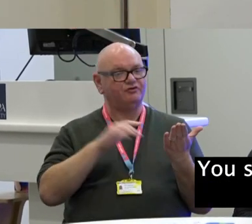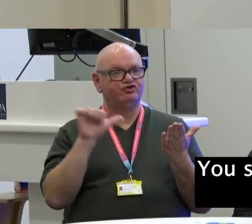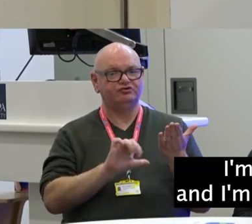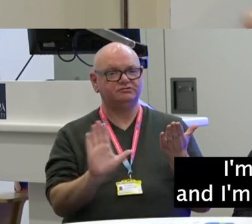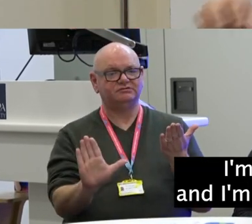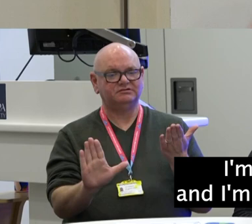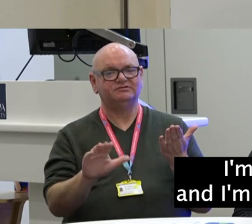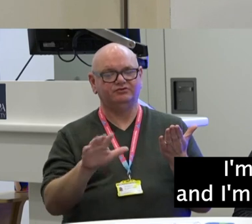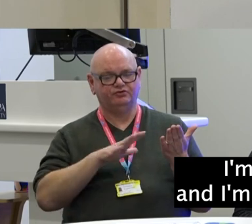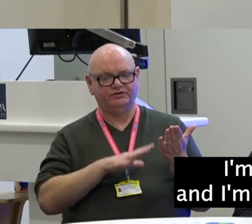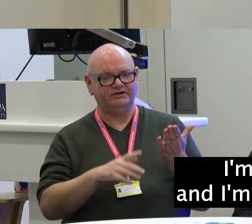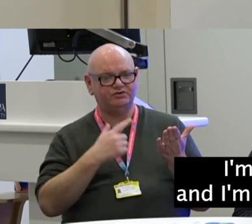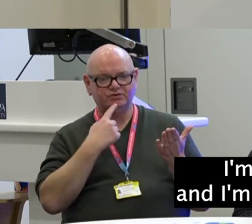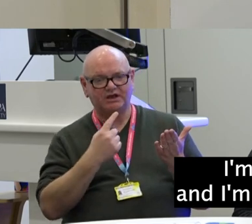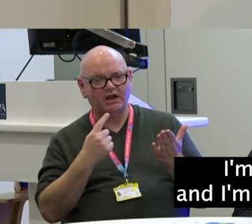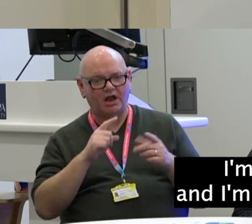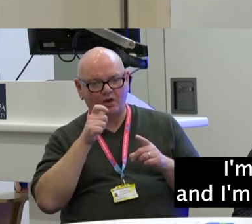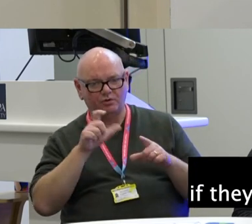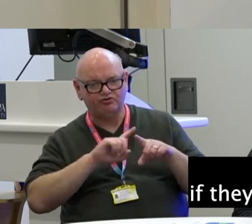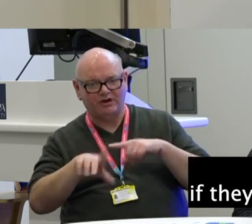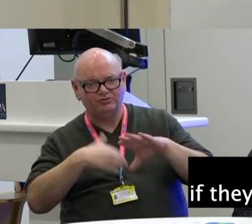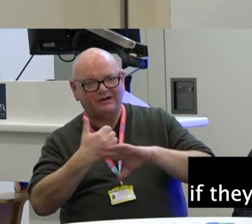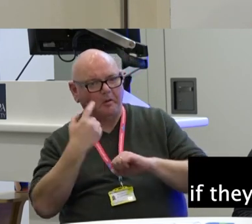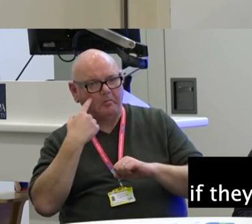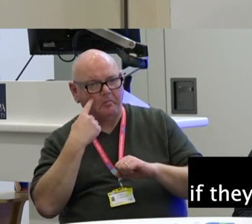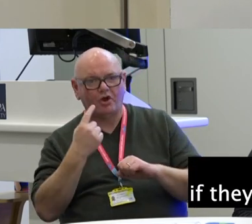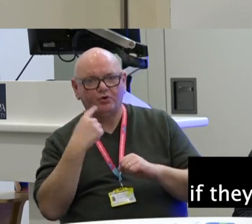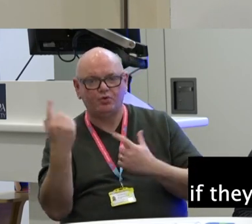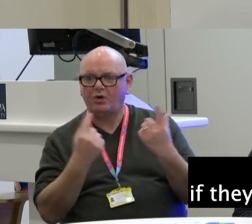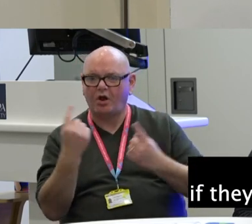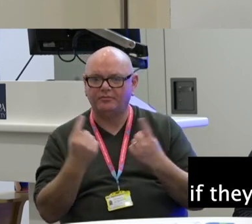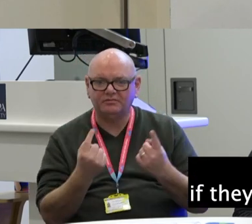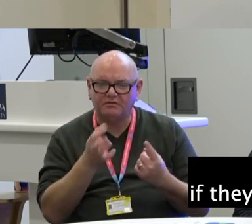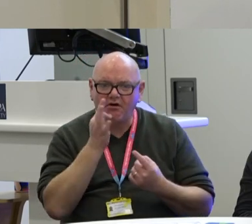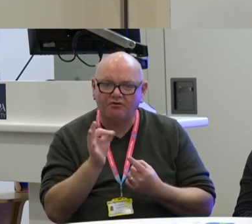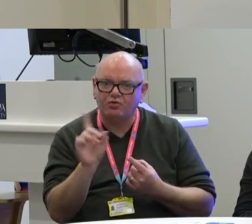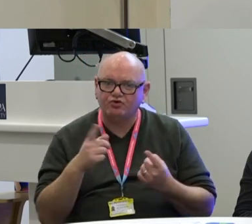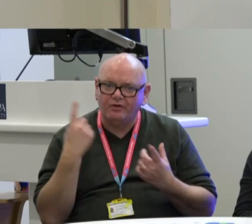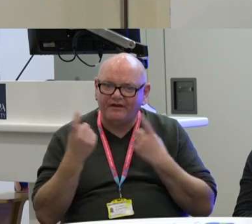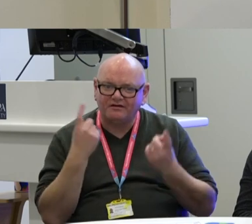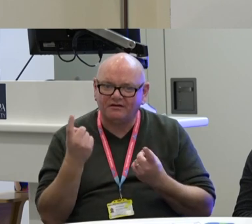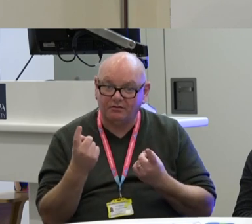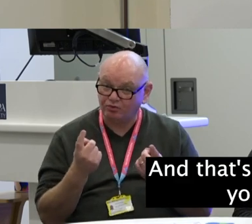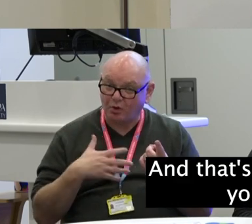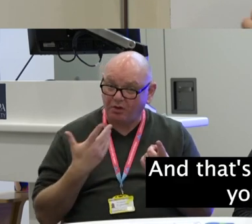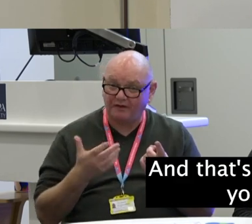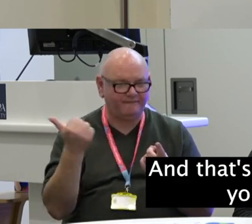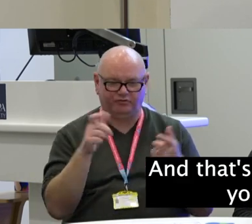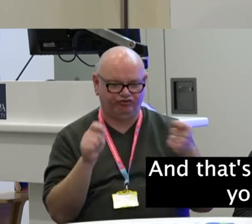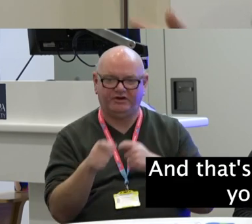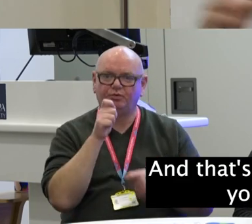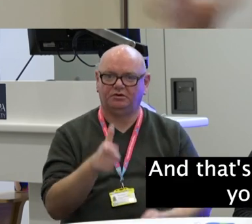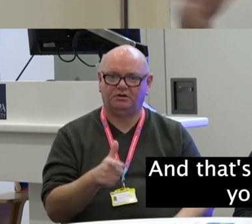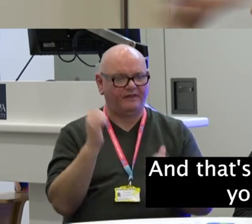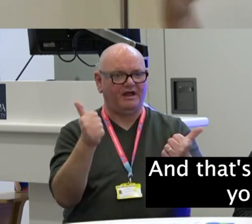to try this, and I'm going to see who comes, and I'm going to see what they think. And if they don't like it, we'll change it. And that's good. And that's really